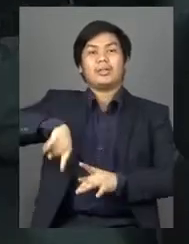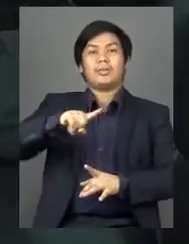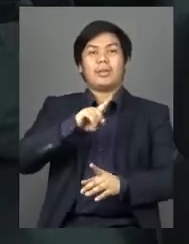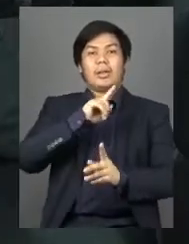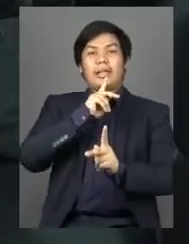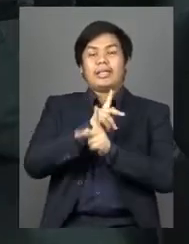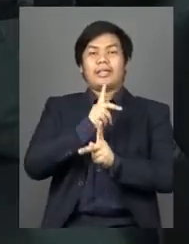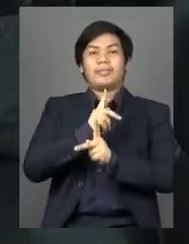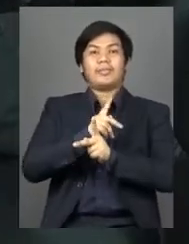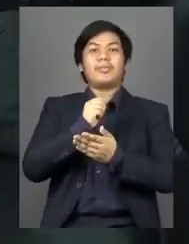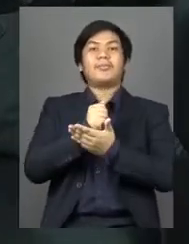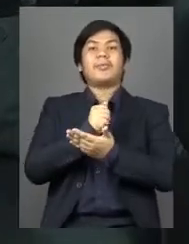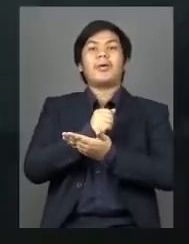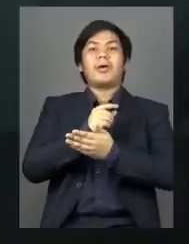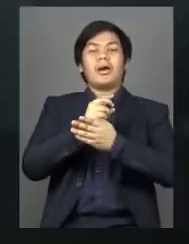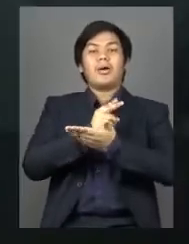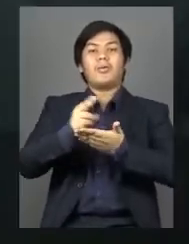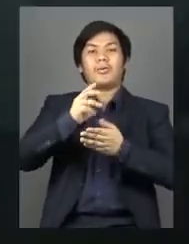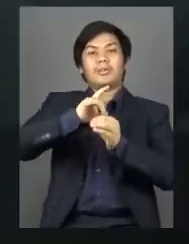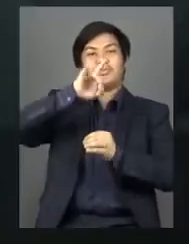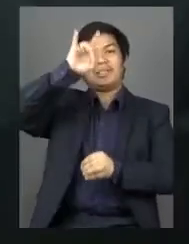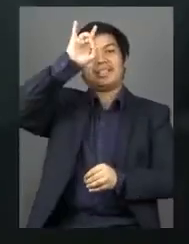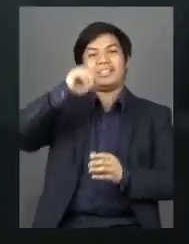sealed with the Holy Spirit.